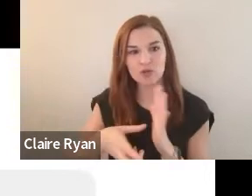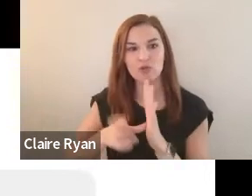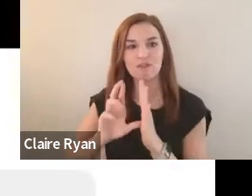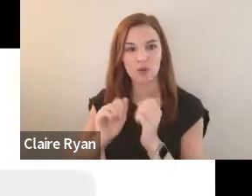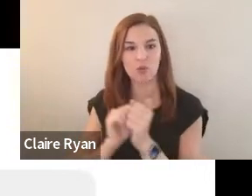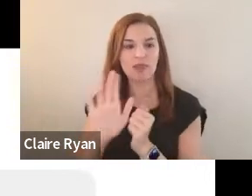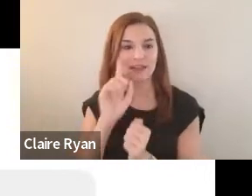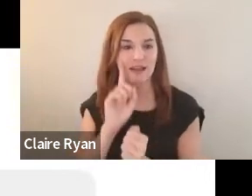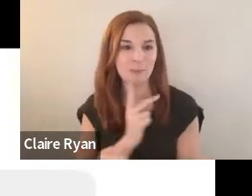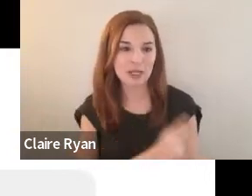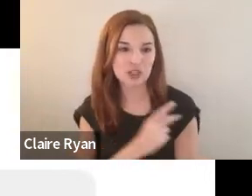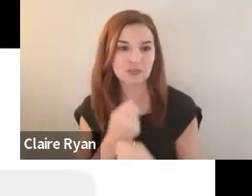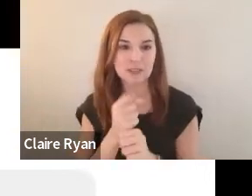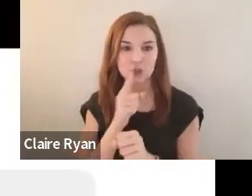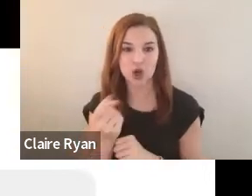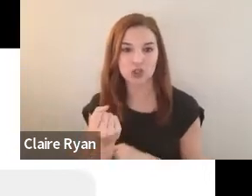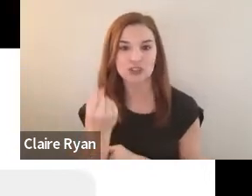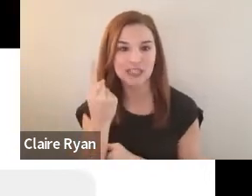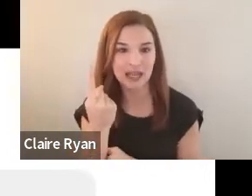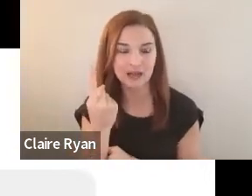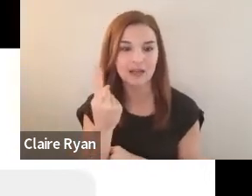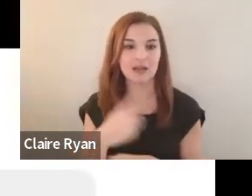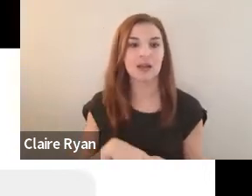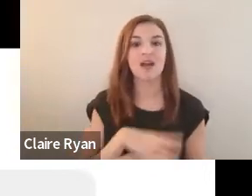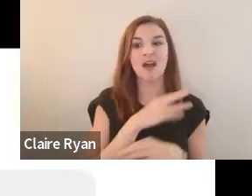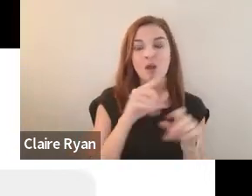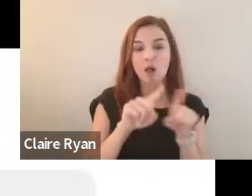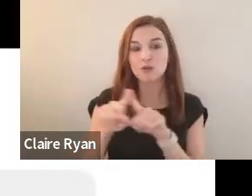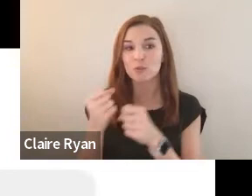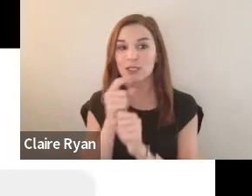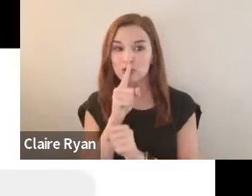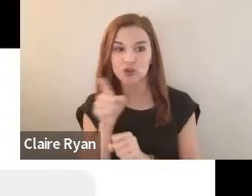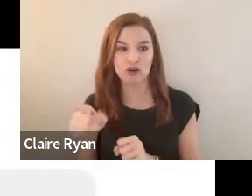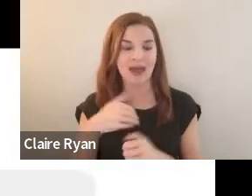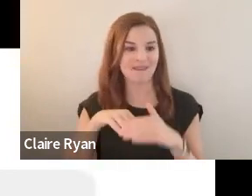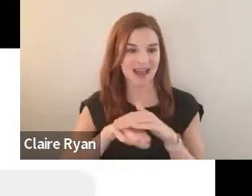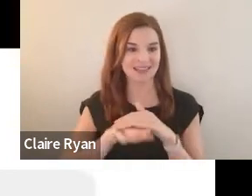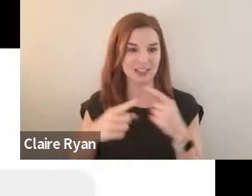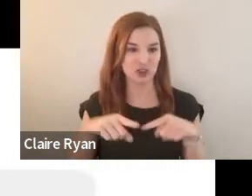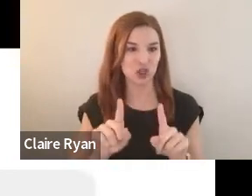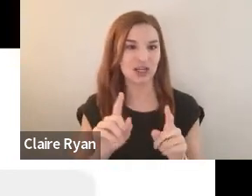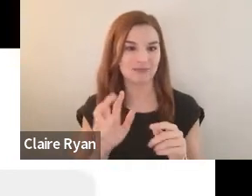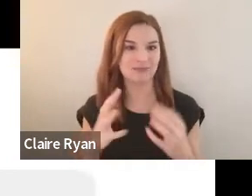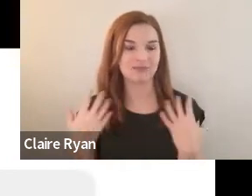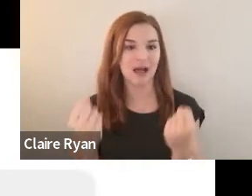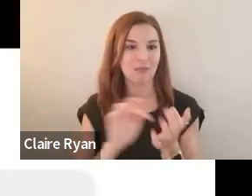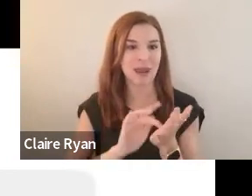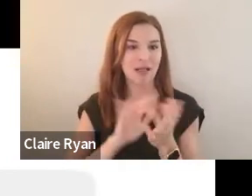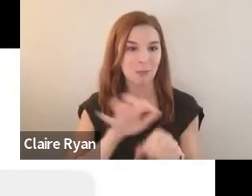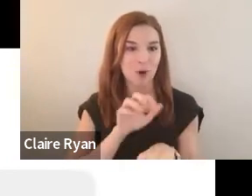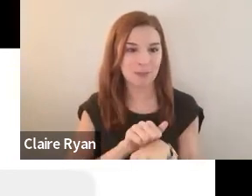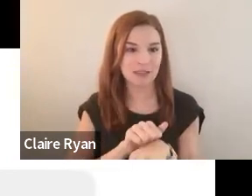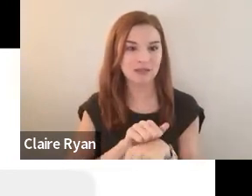that you explain health information to them, review that with your deaf patient, and make sure that they really understand what's going